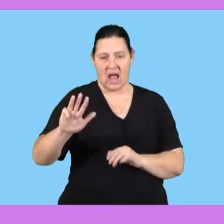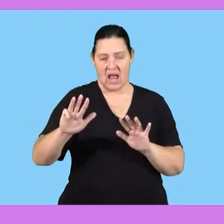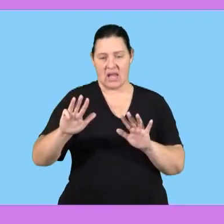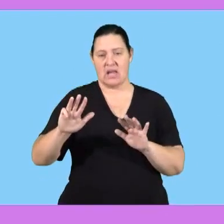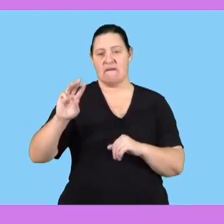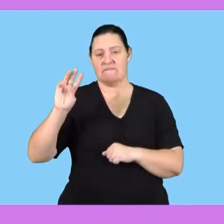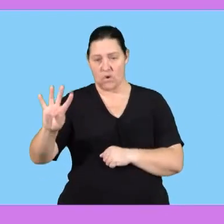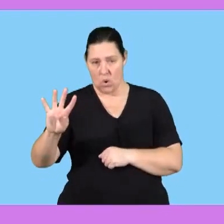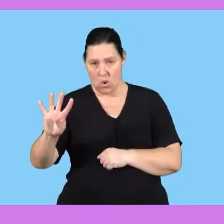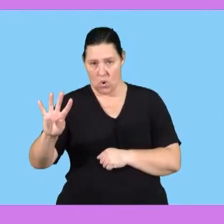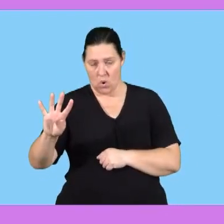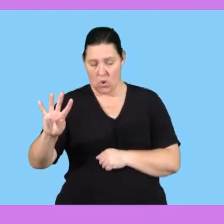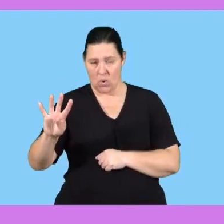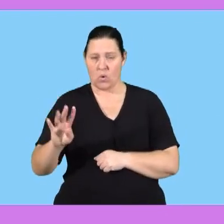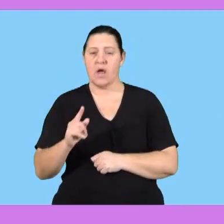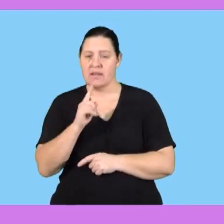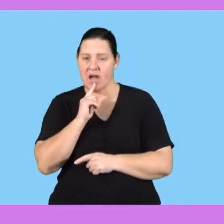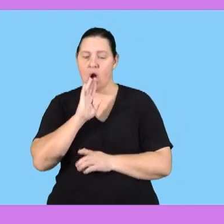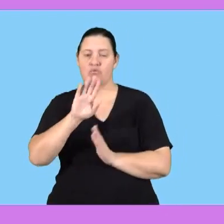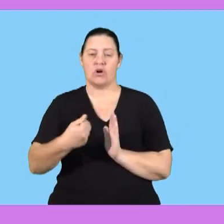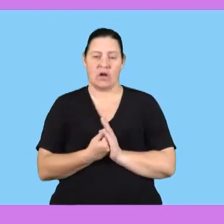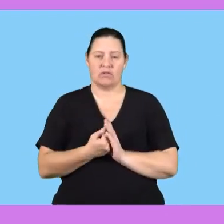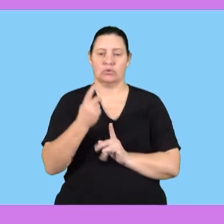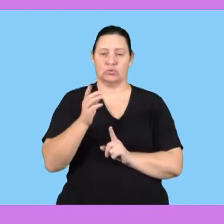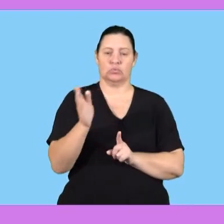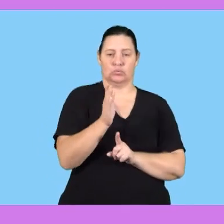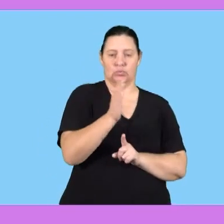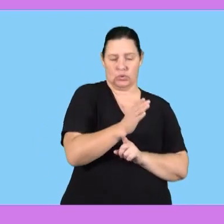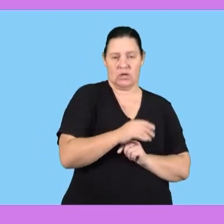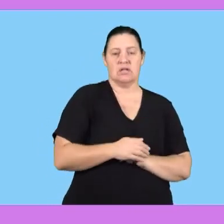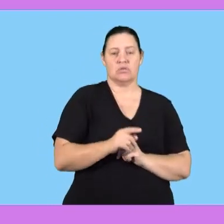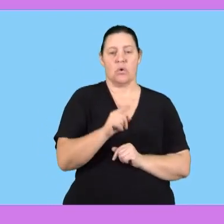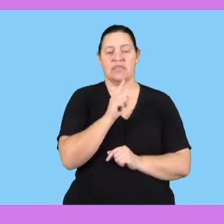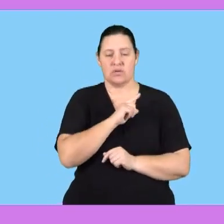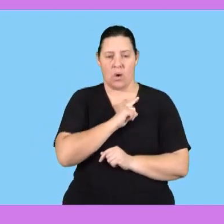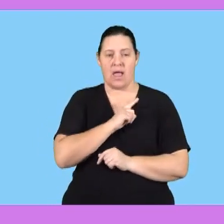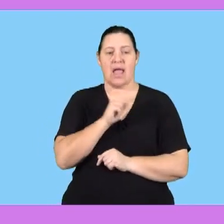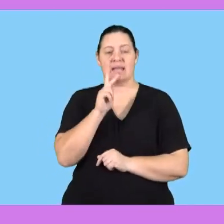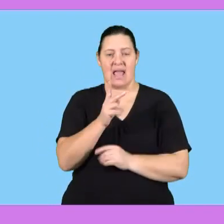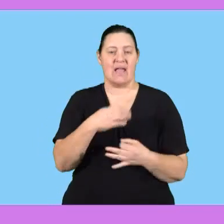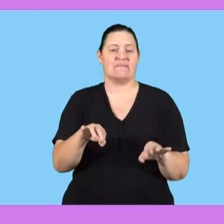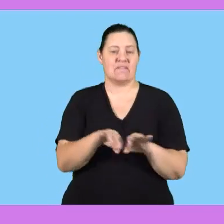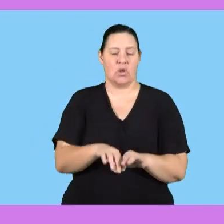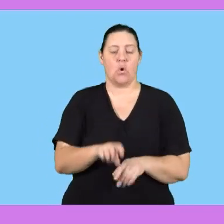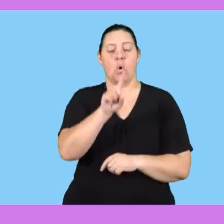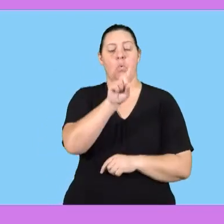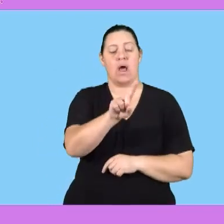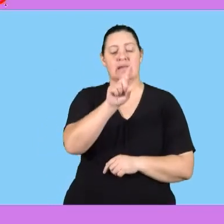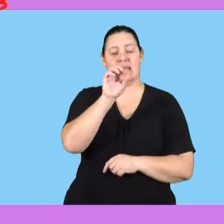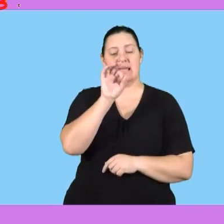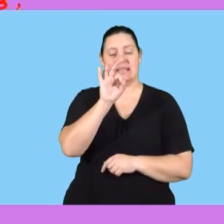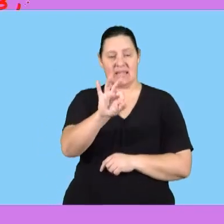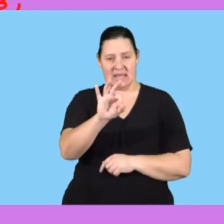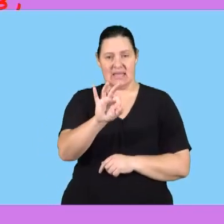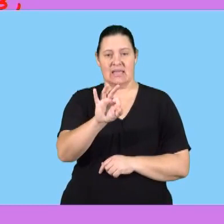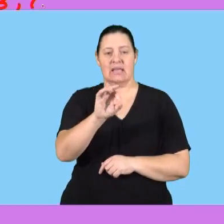13,595,4794. Right, we are working with money, therefore I'm going to round it off to 2 decimal places. So therefore the value of K will be